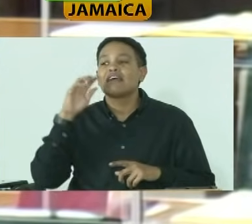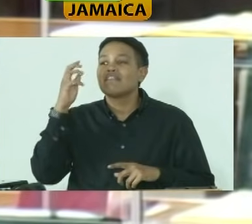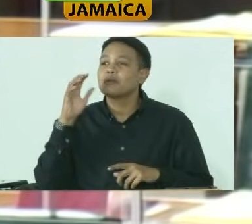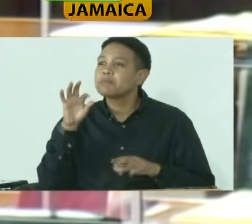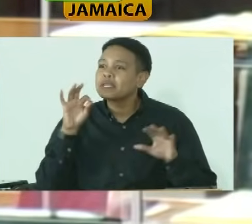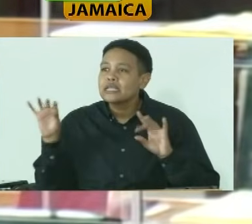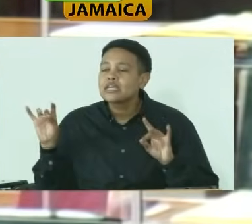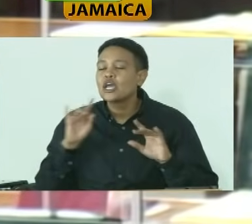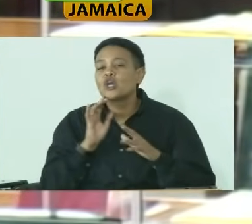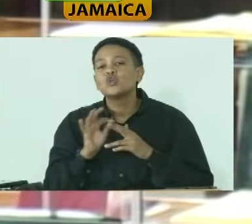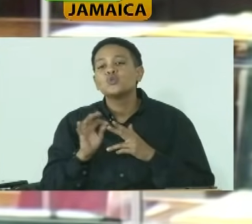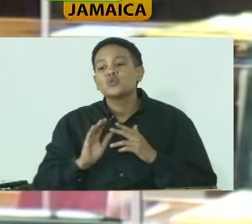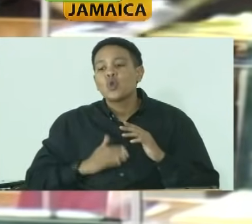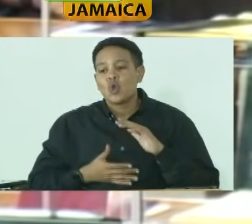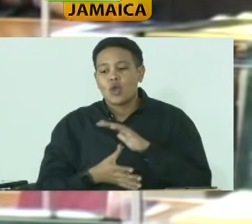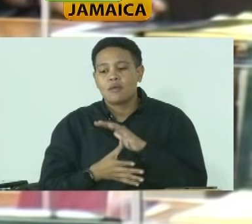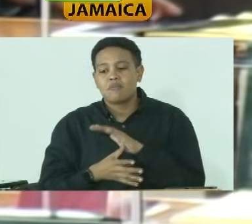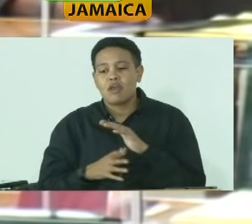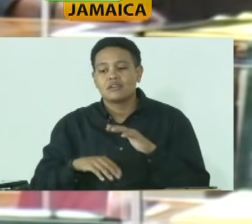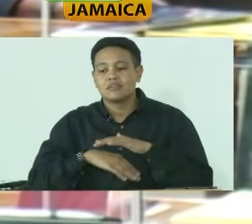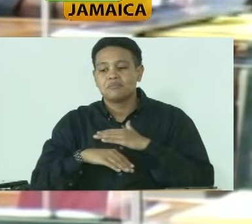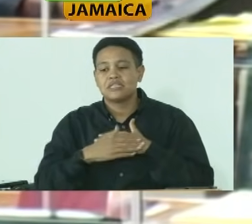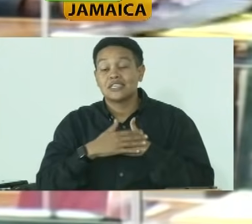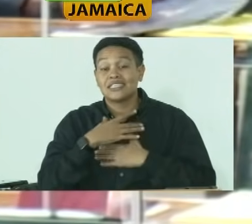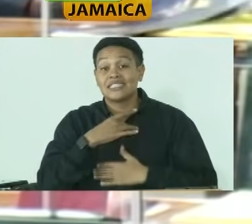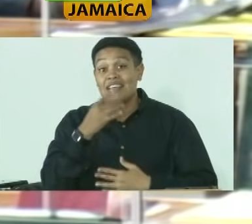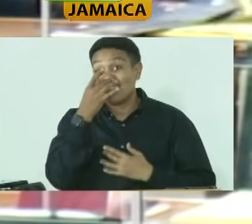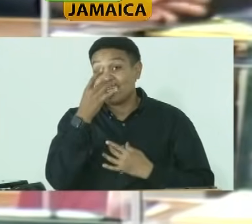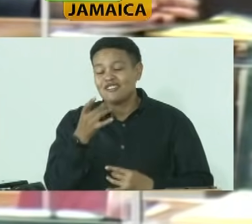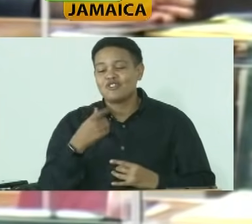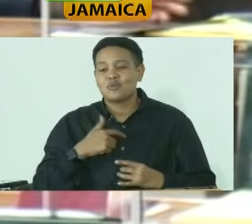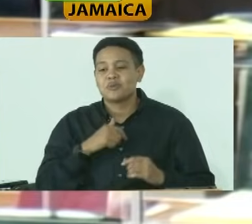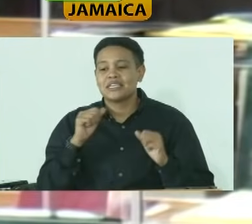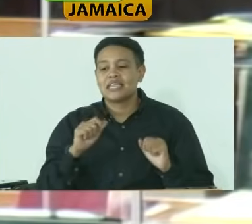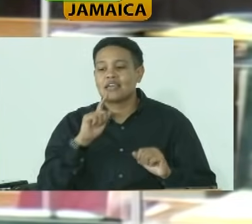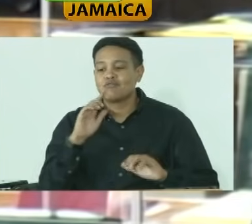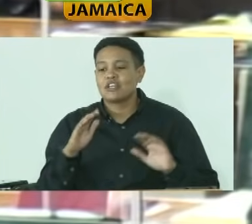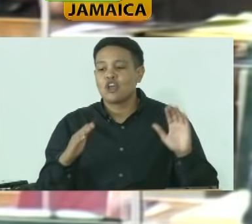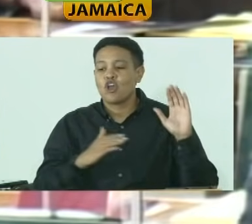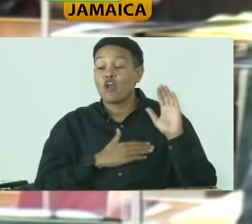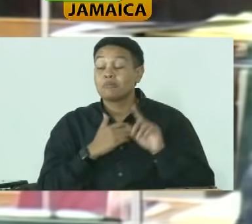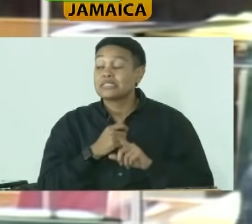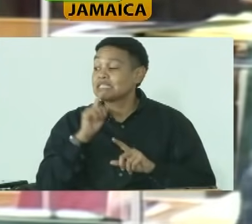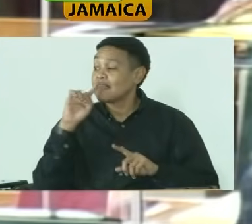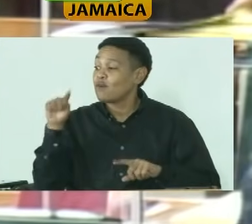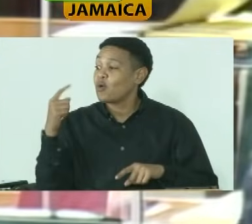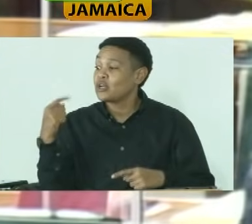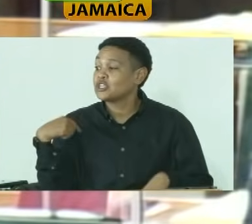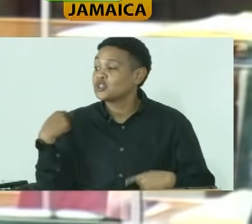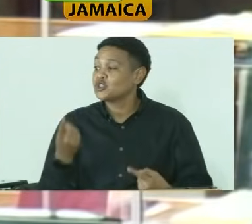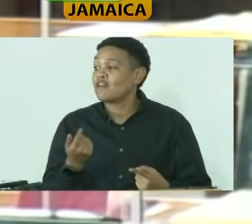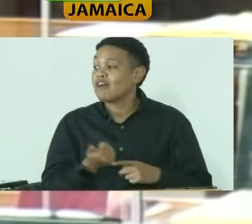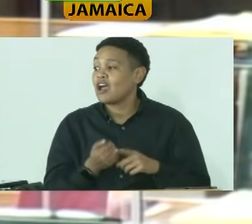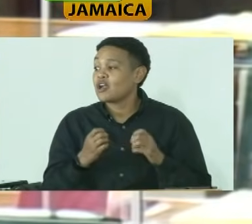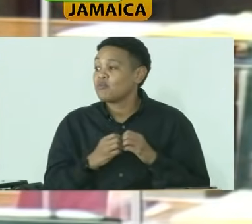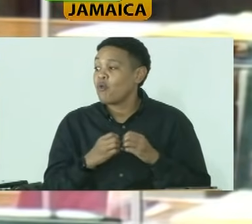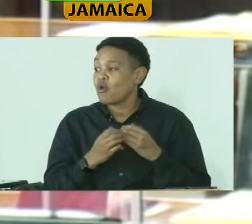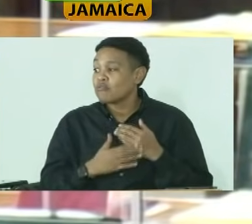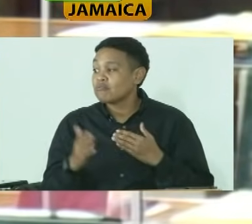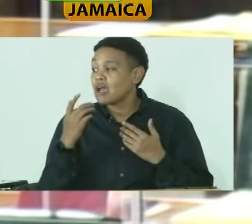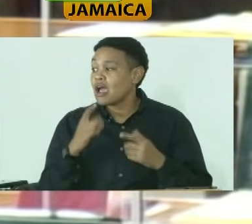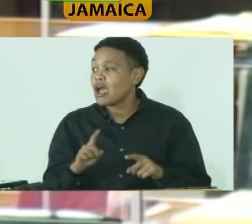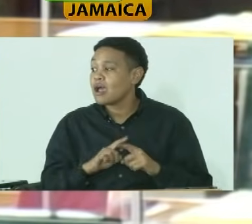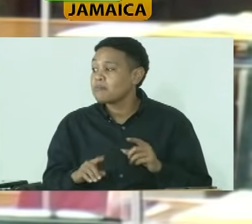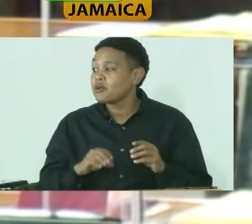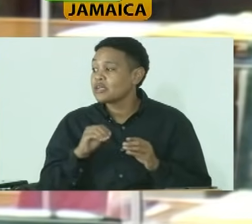choosing our priorities based on self-interest. We can be committed only so far and no further. But